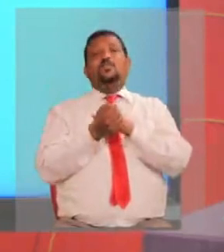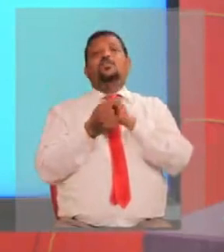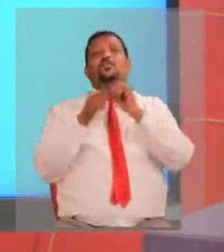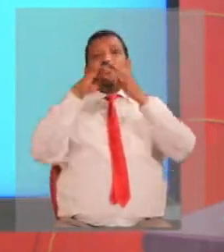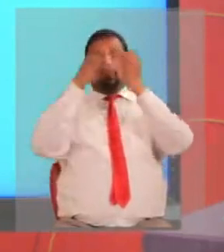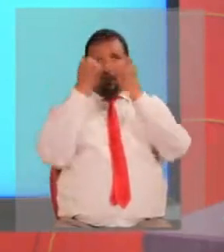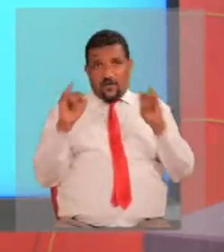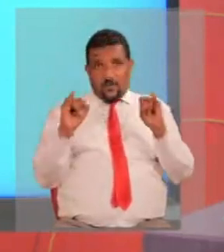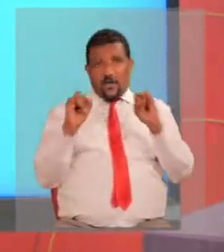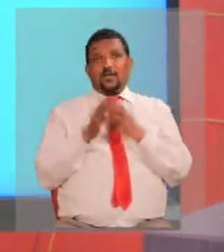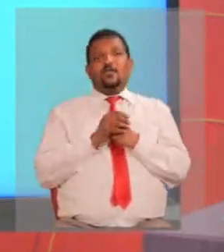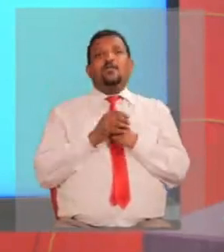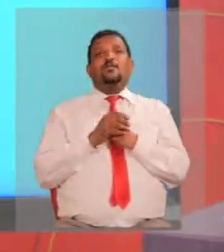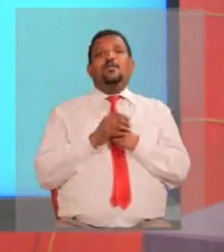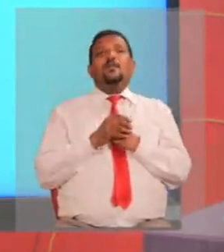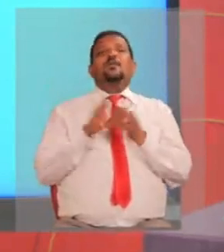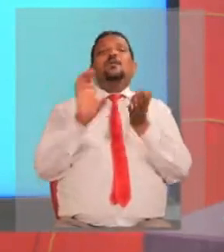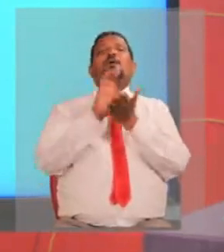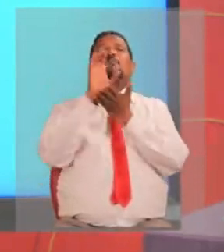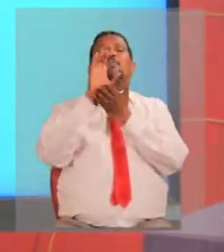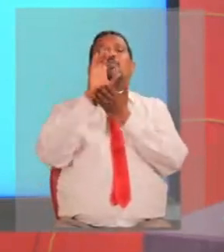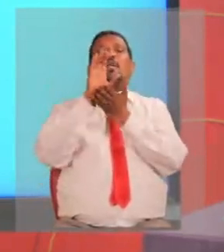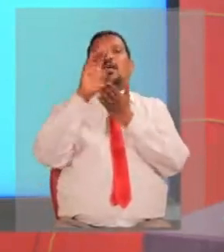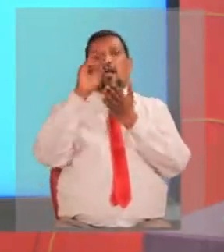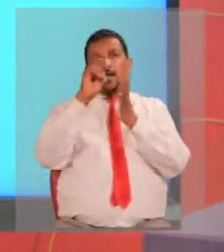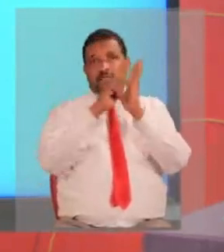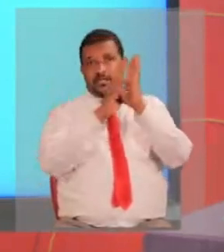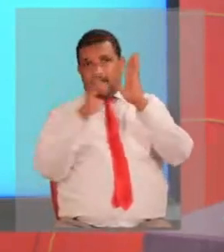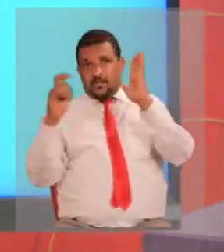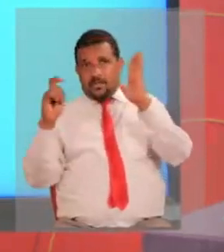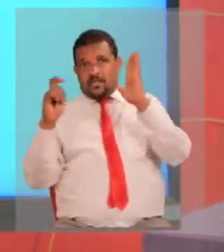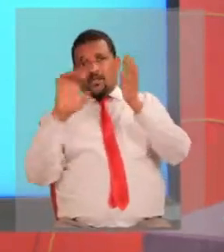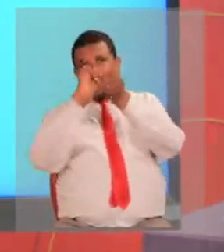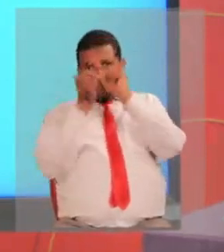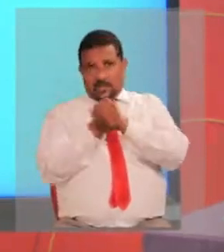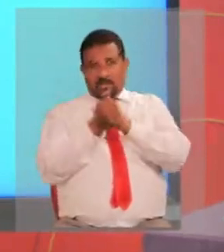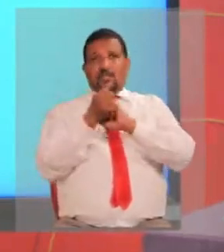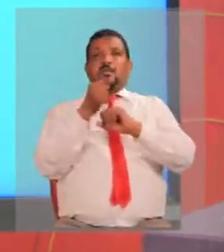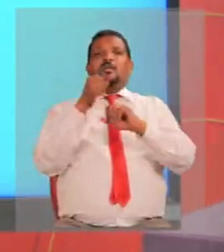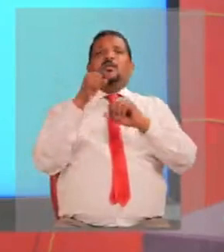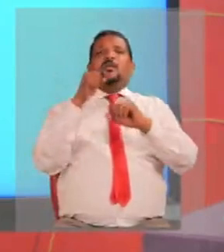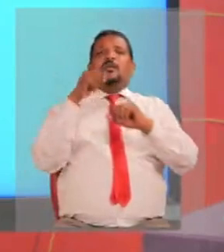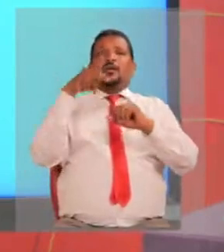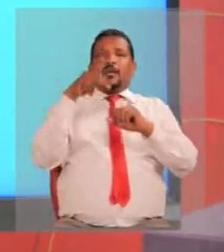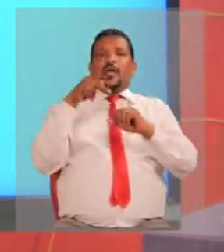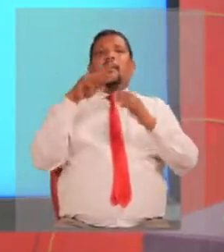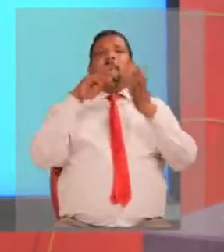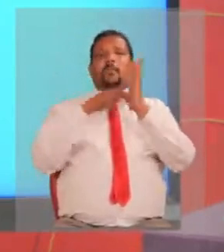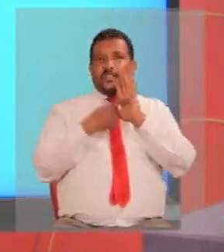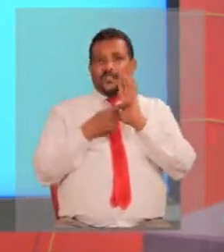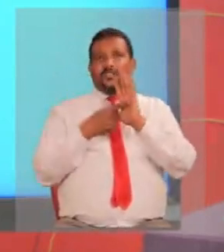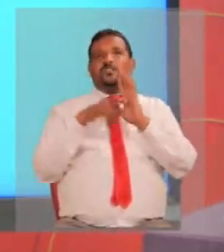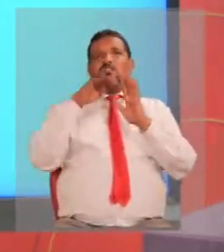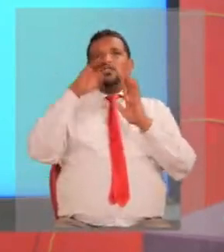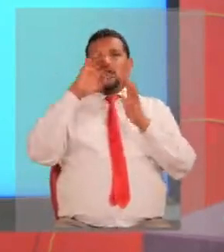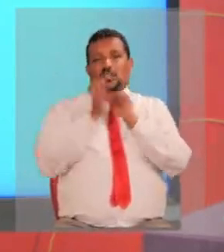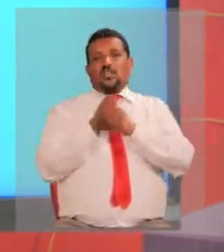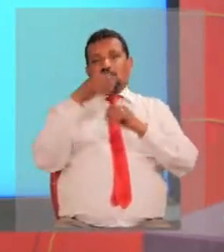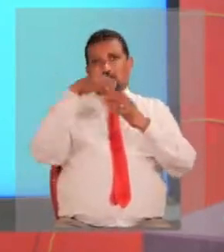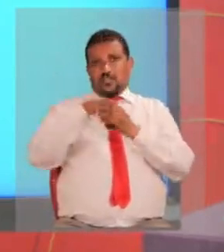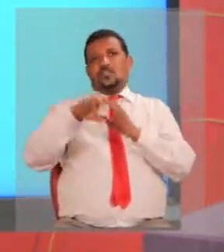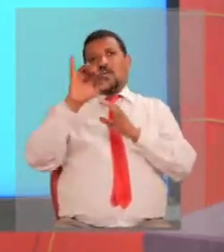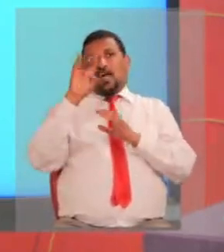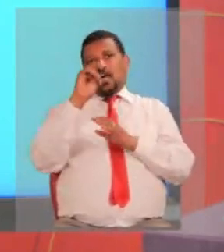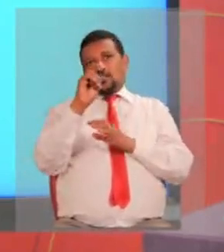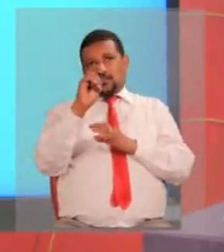we represented the capital in the x-axis, which is changing k. Changing k means changing x. So